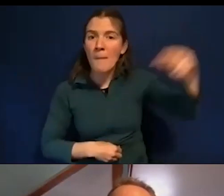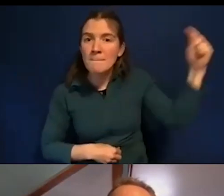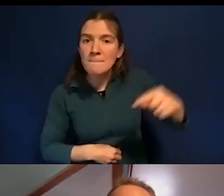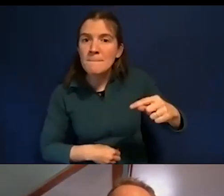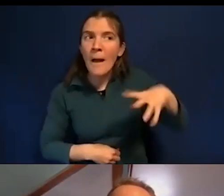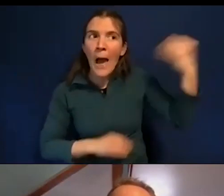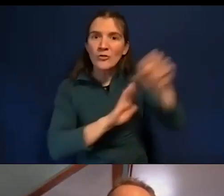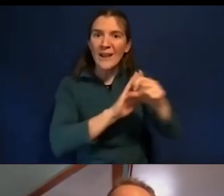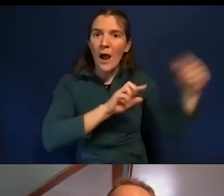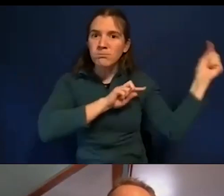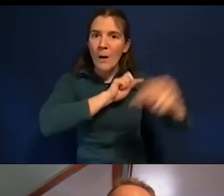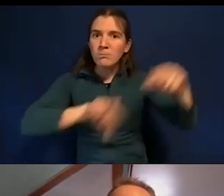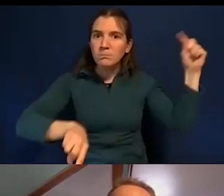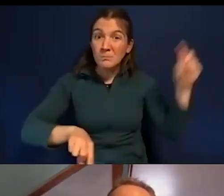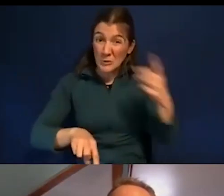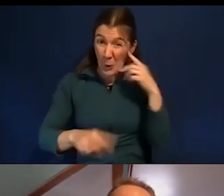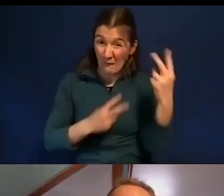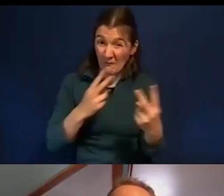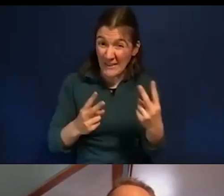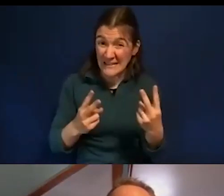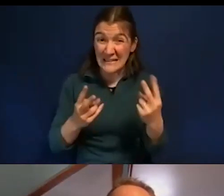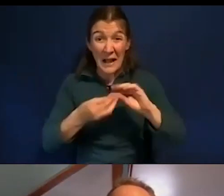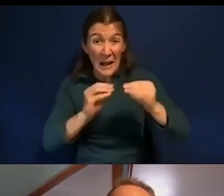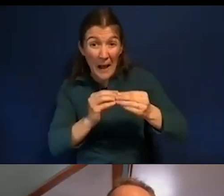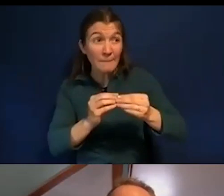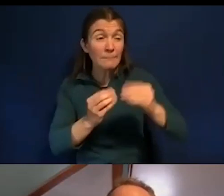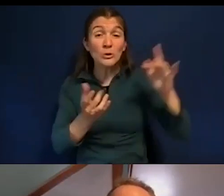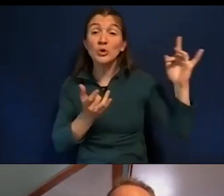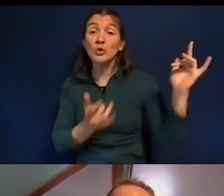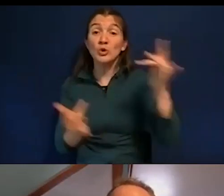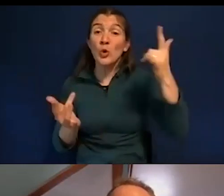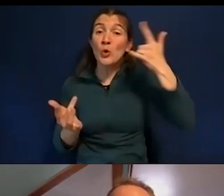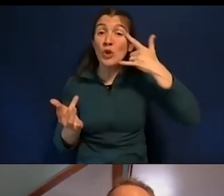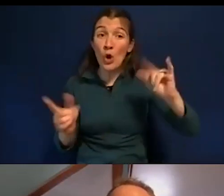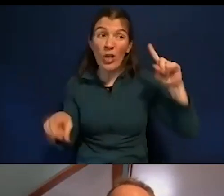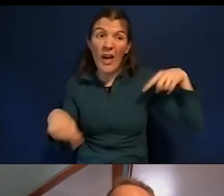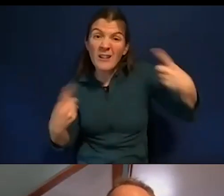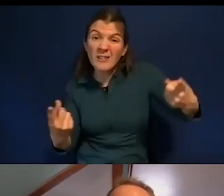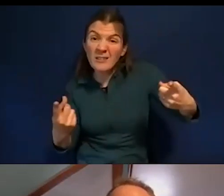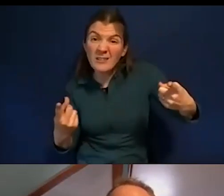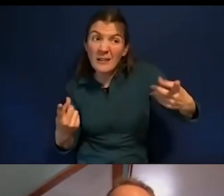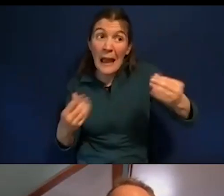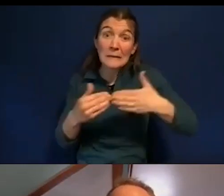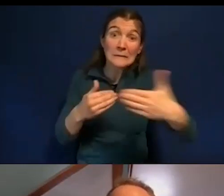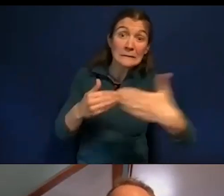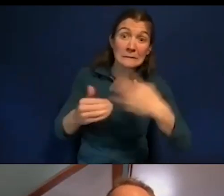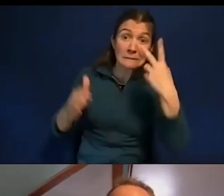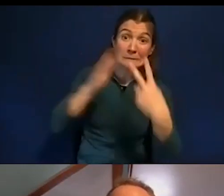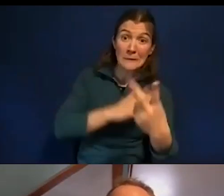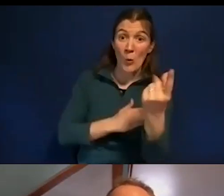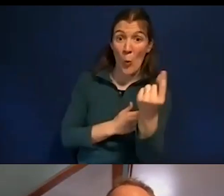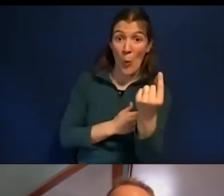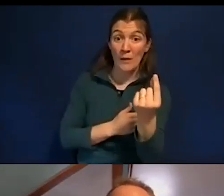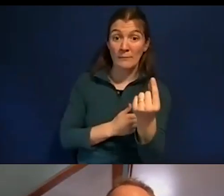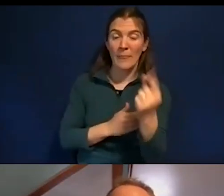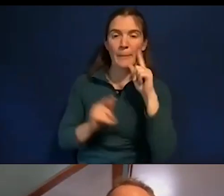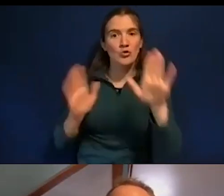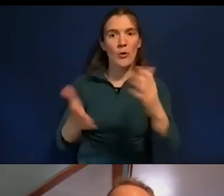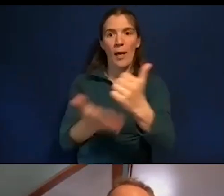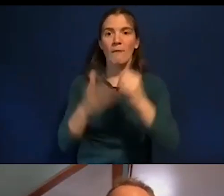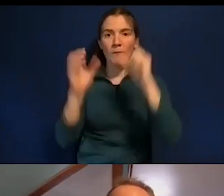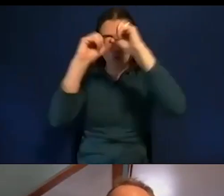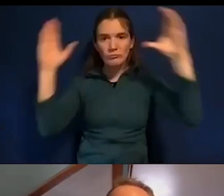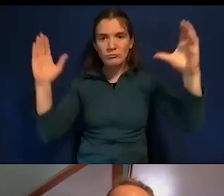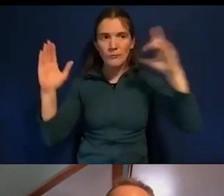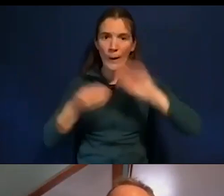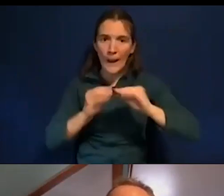some sort of awareness on what the tourism has looked like in the past and may look like this summer, I think would be really helpful